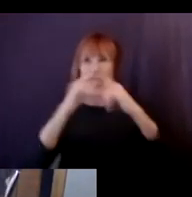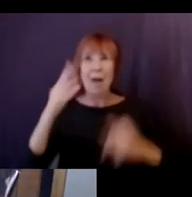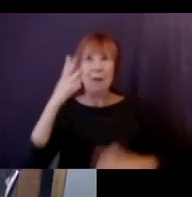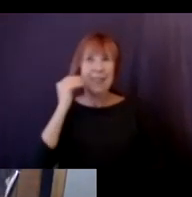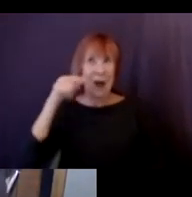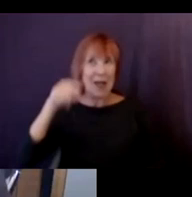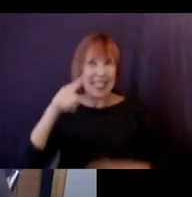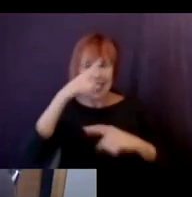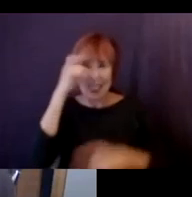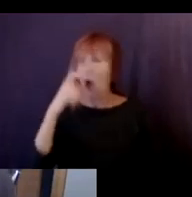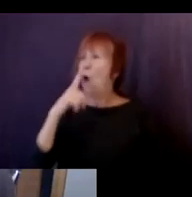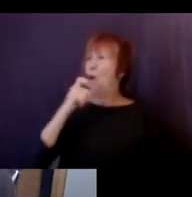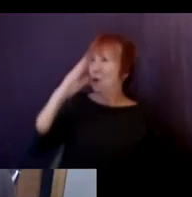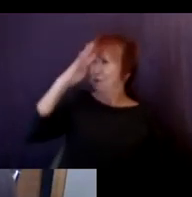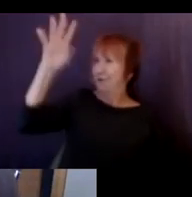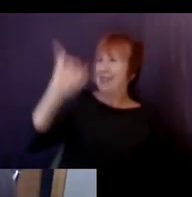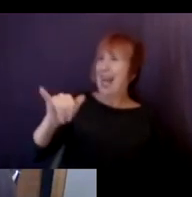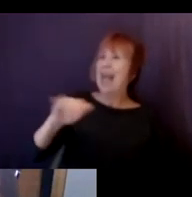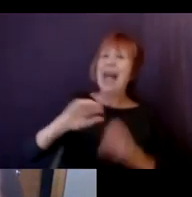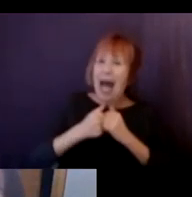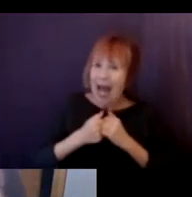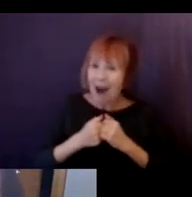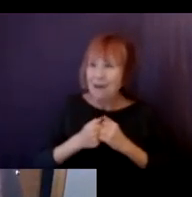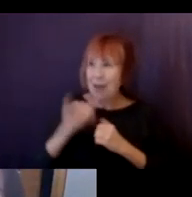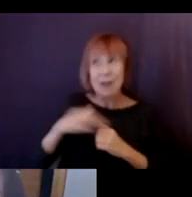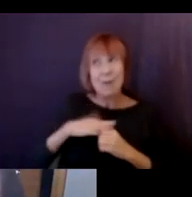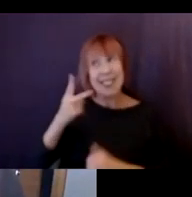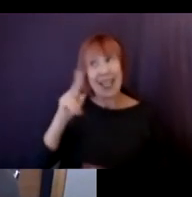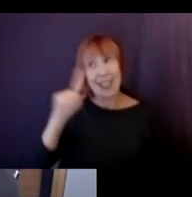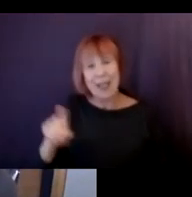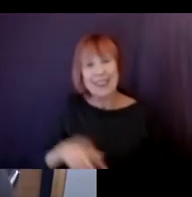summer. Who came up with this and how?